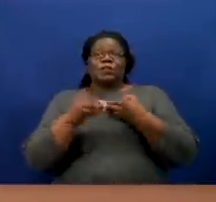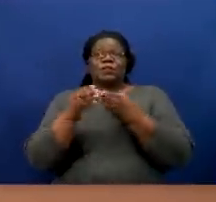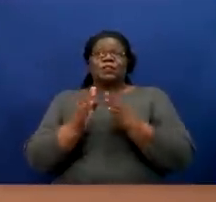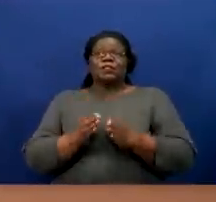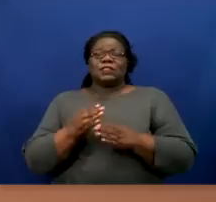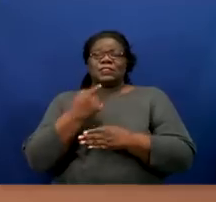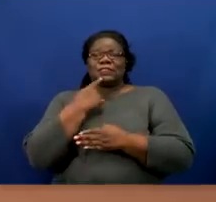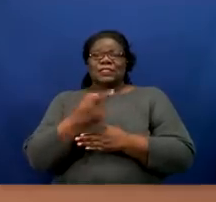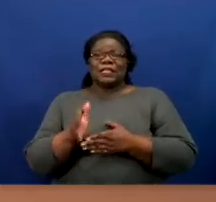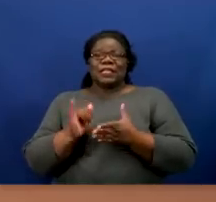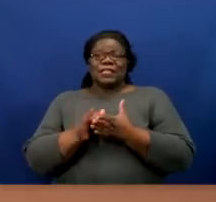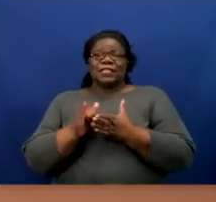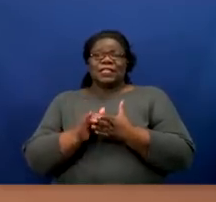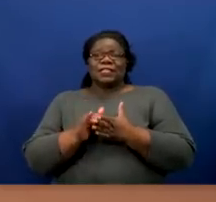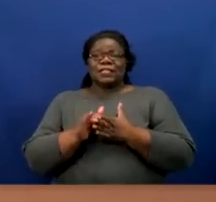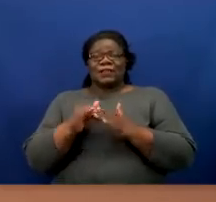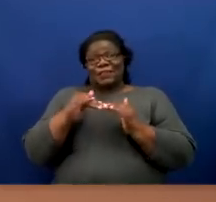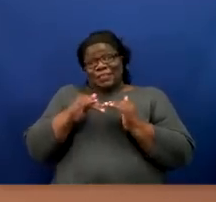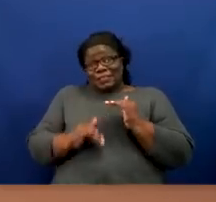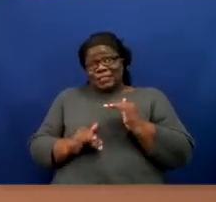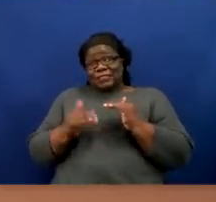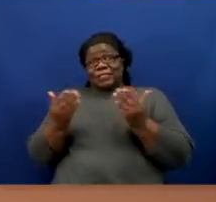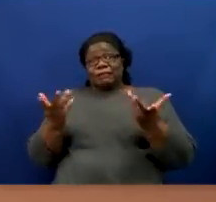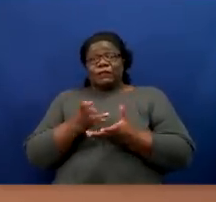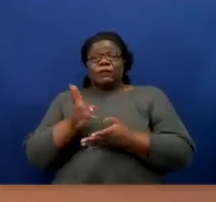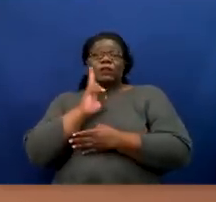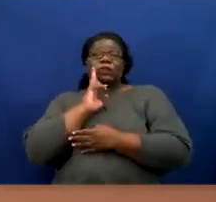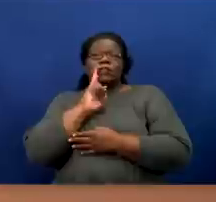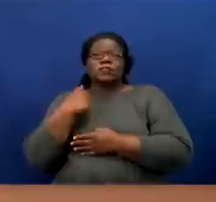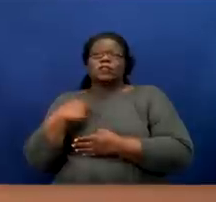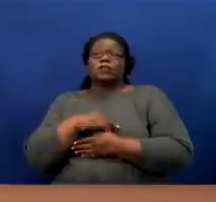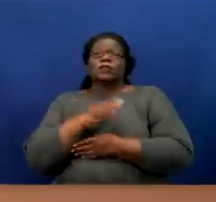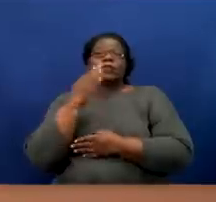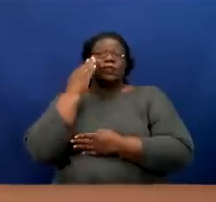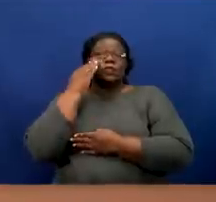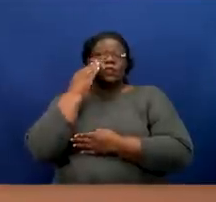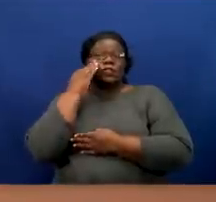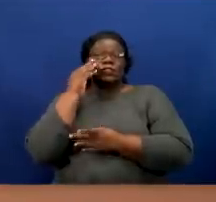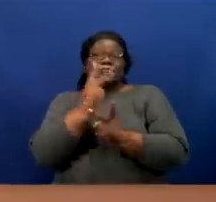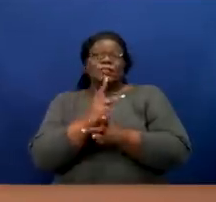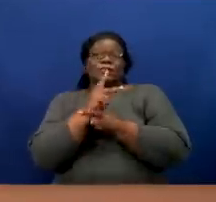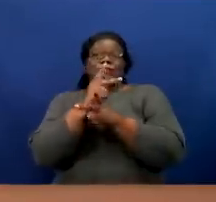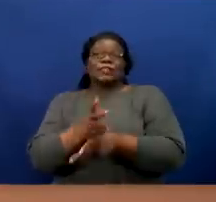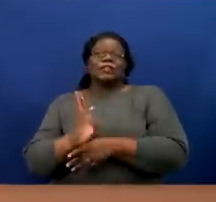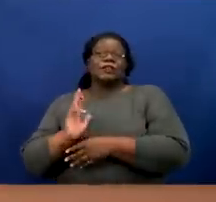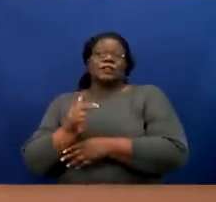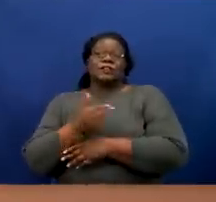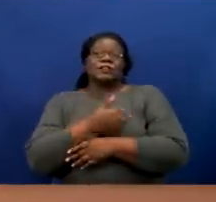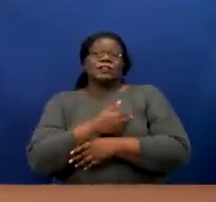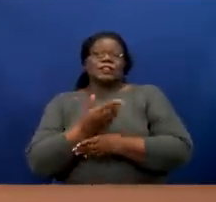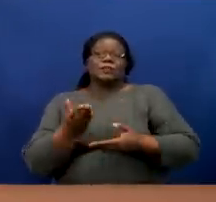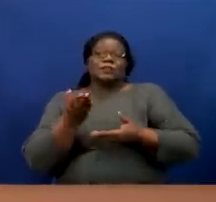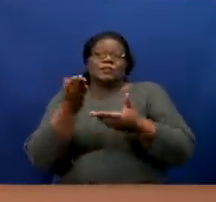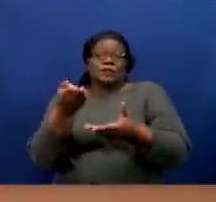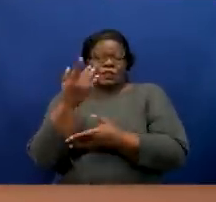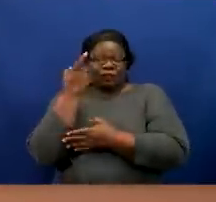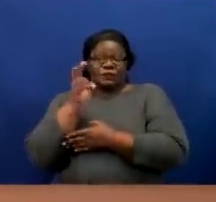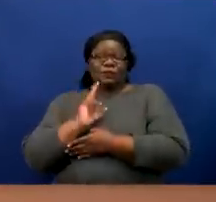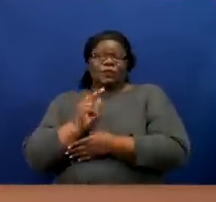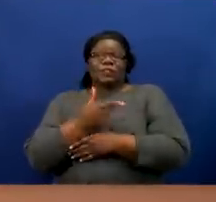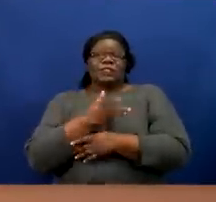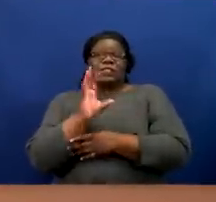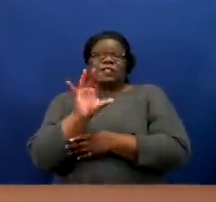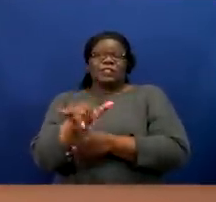are lower even right here in Houston. So we know that you are watching over us, and we know that you are providing for us, and we know that you are healing.